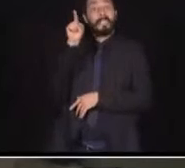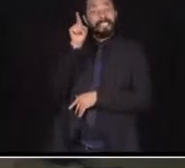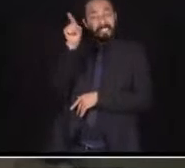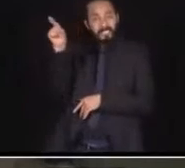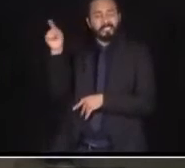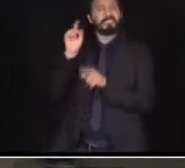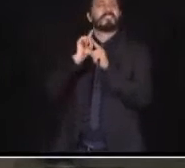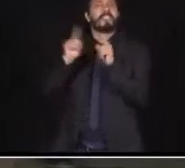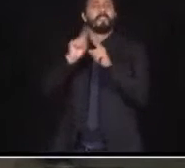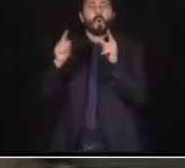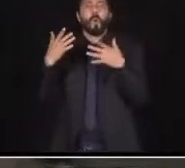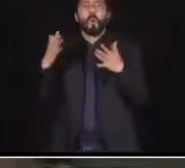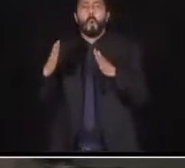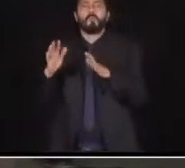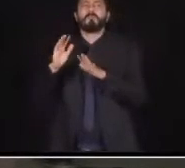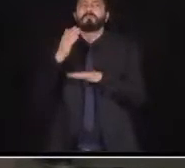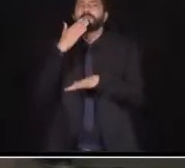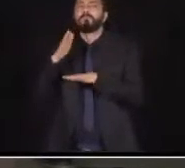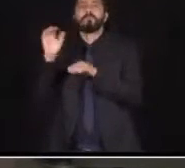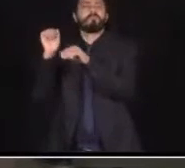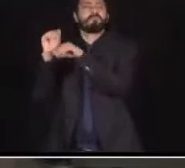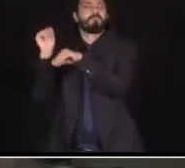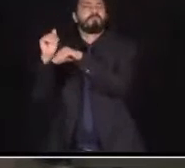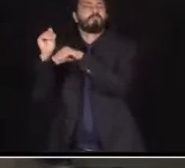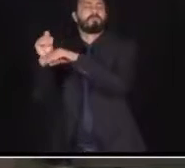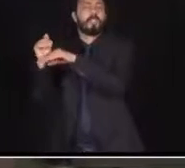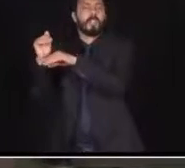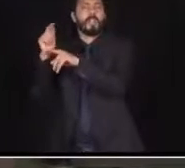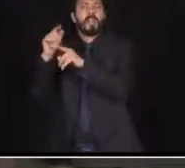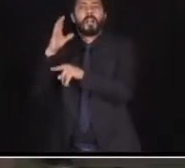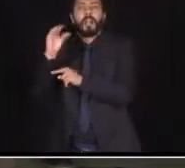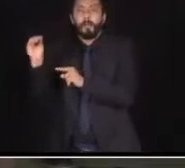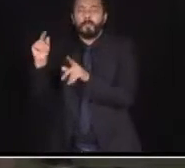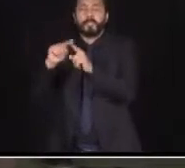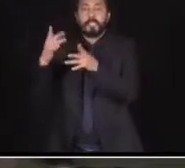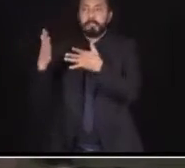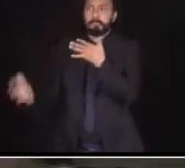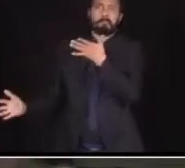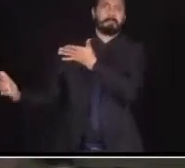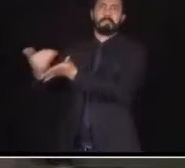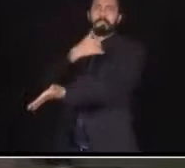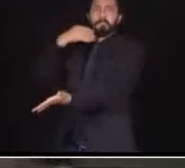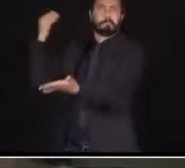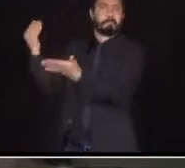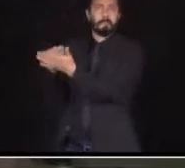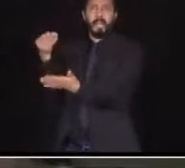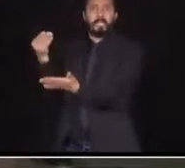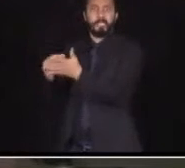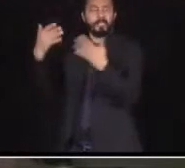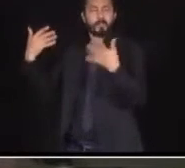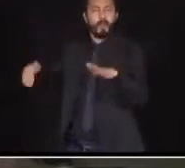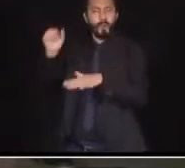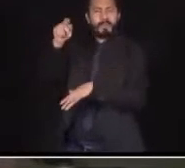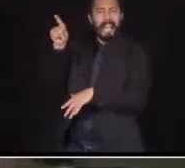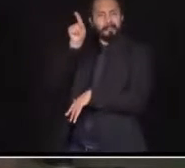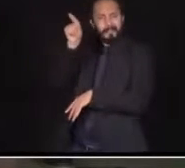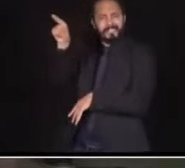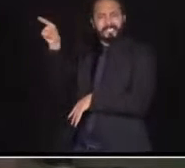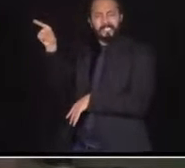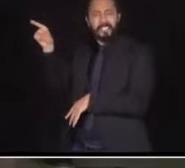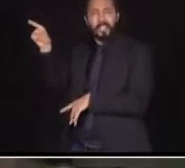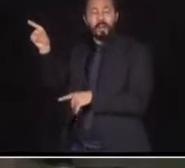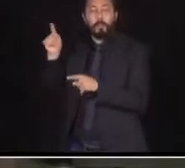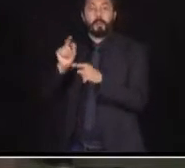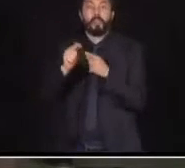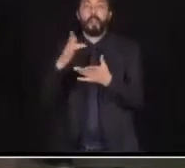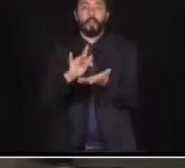fortune. Just imagine, an absolute fortune. They're making more money than they've ever made in their lives. And all I'm asking is be part of the team.